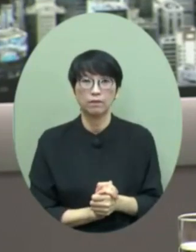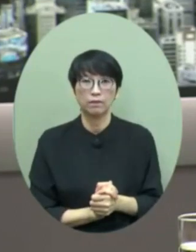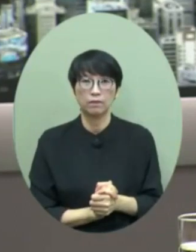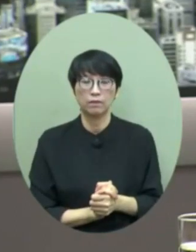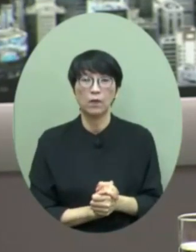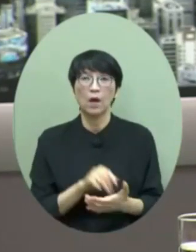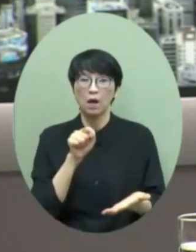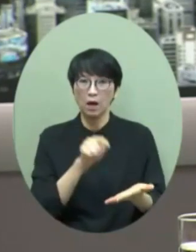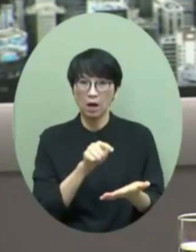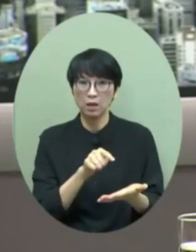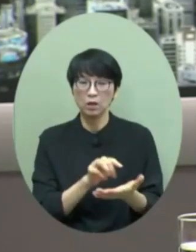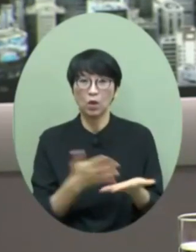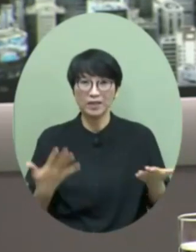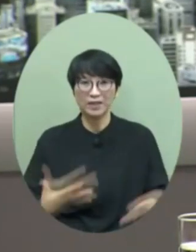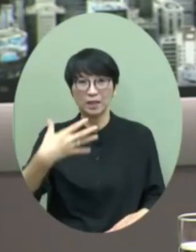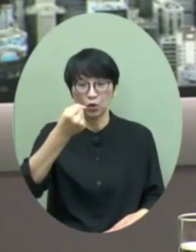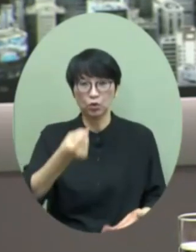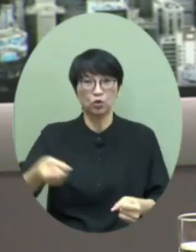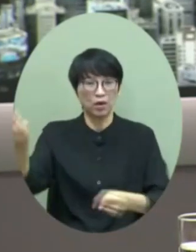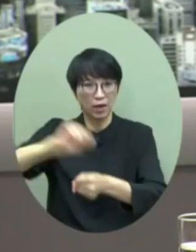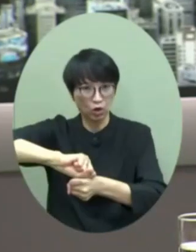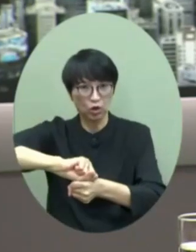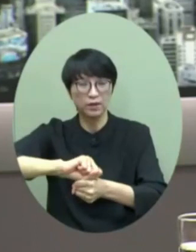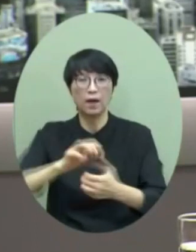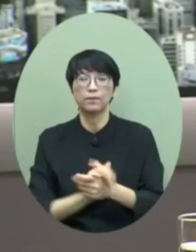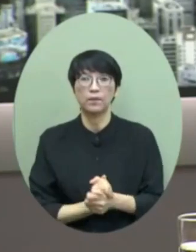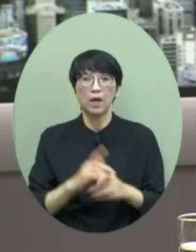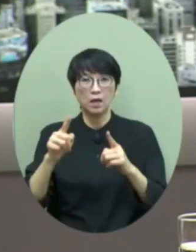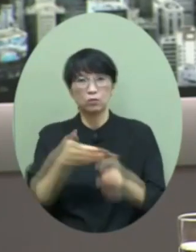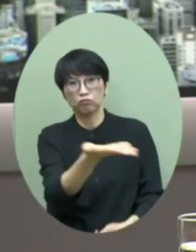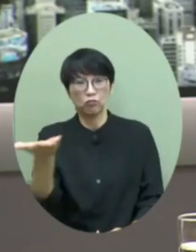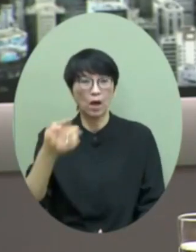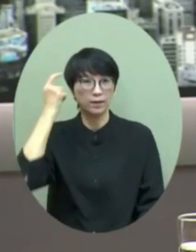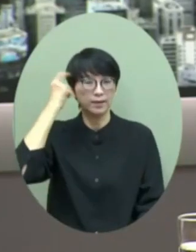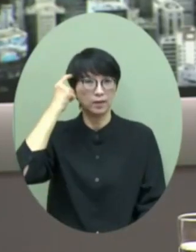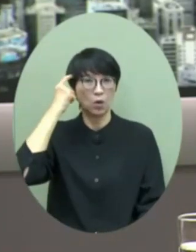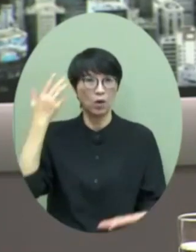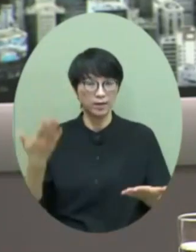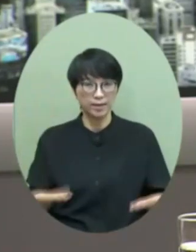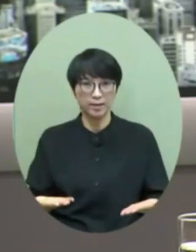national security law. So that's actually an extension of an existing power.